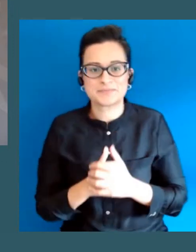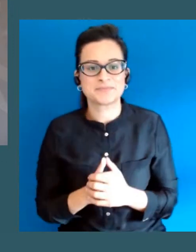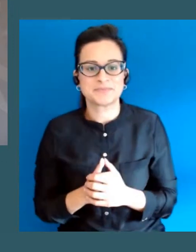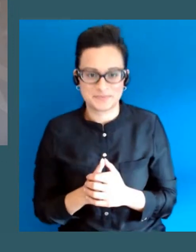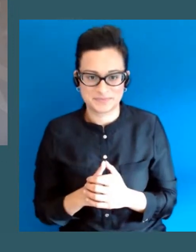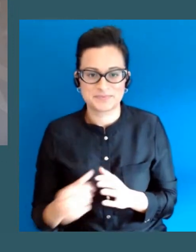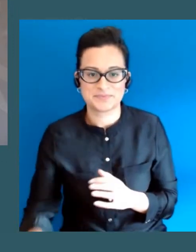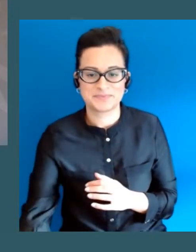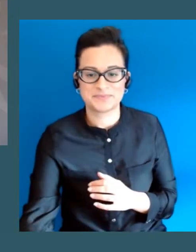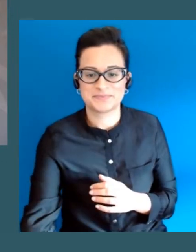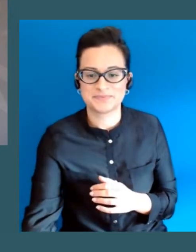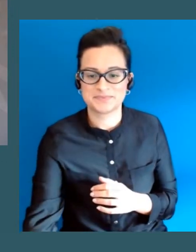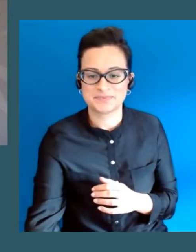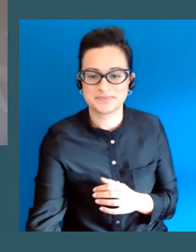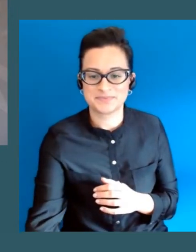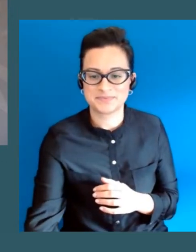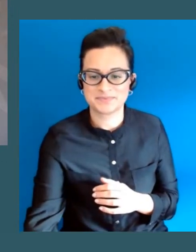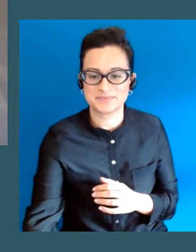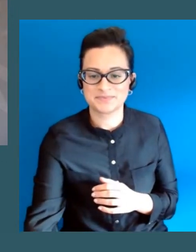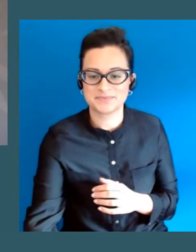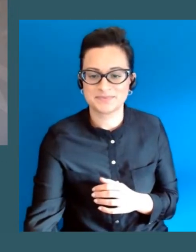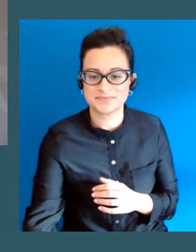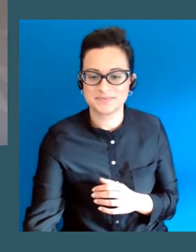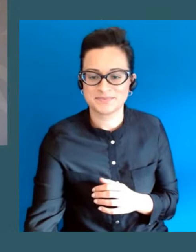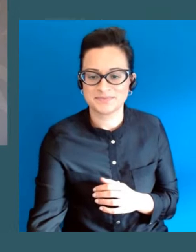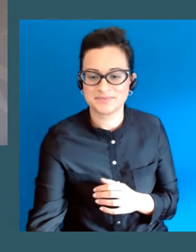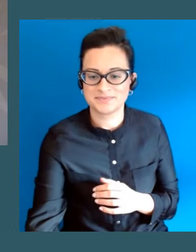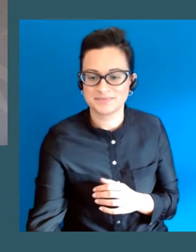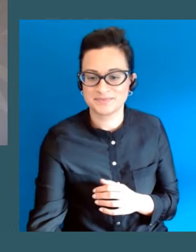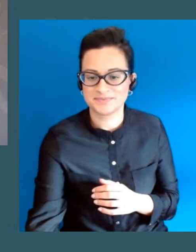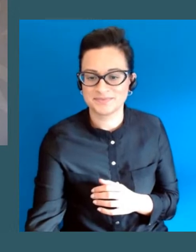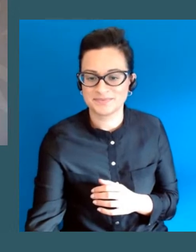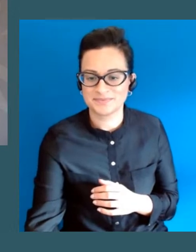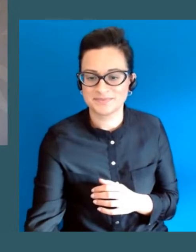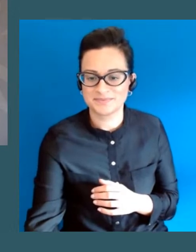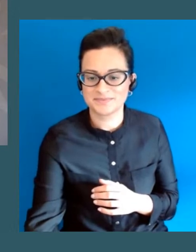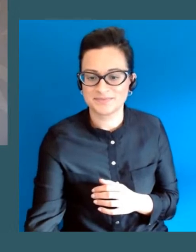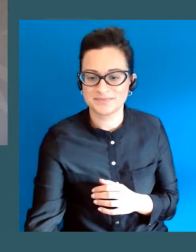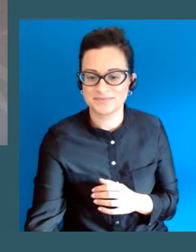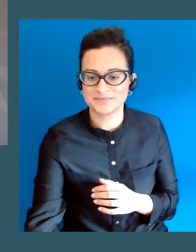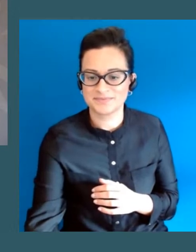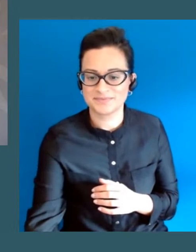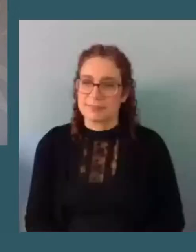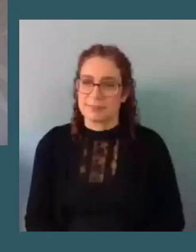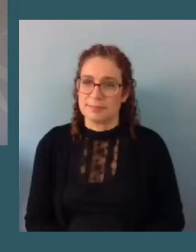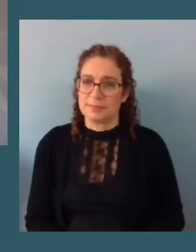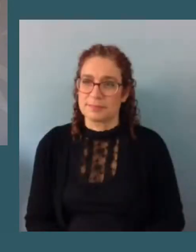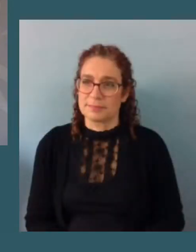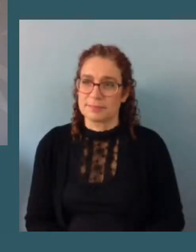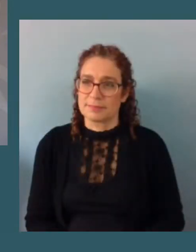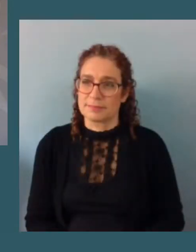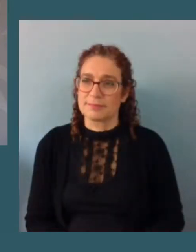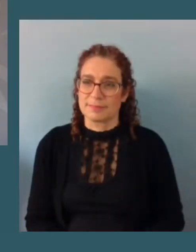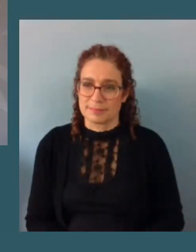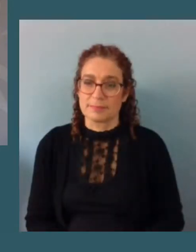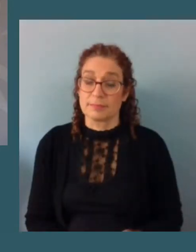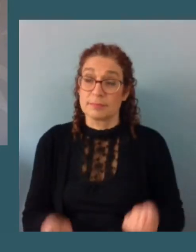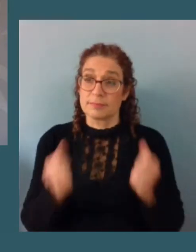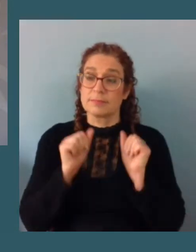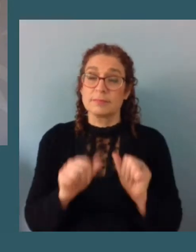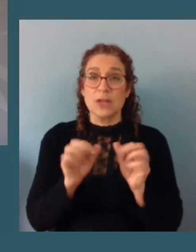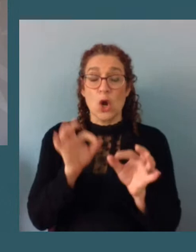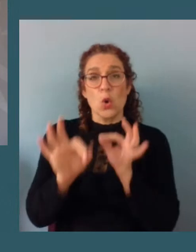I totally agree with you. So there's a little bit of questions about a couple of questions about